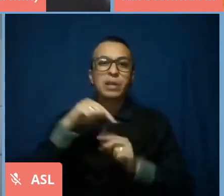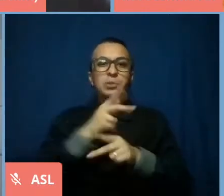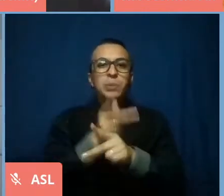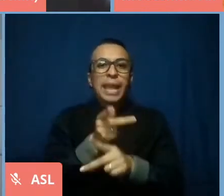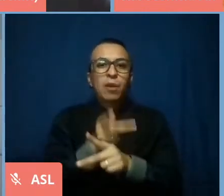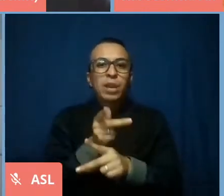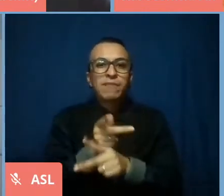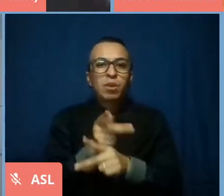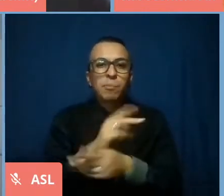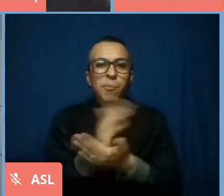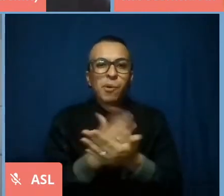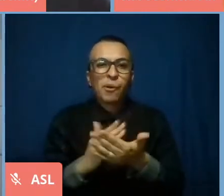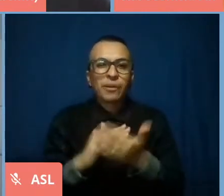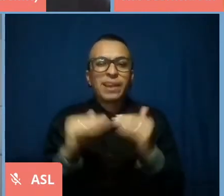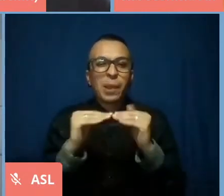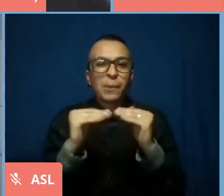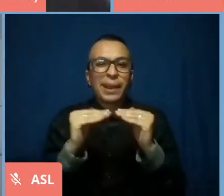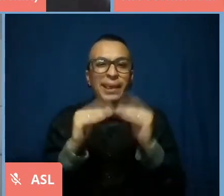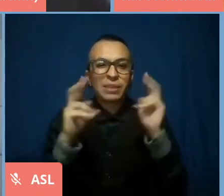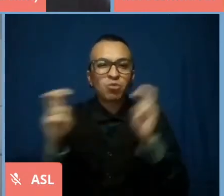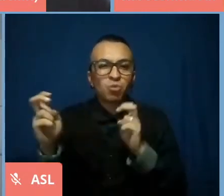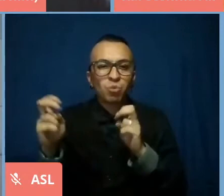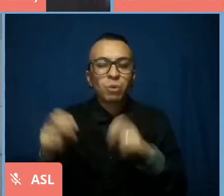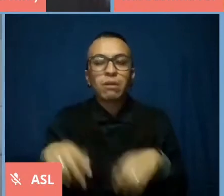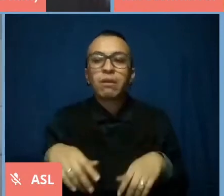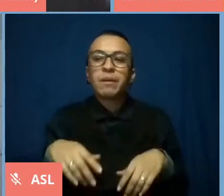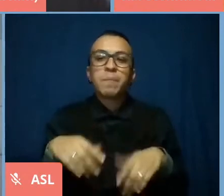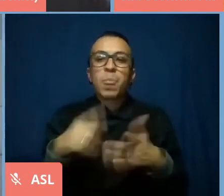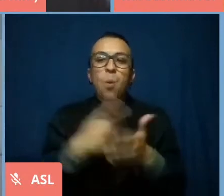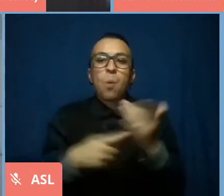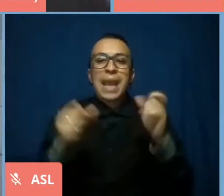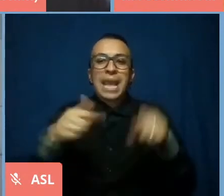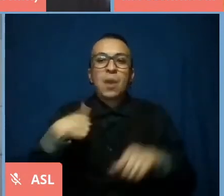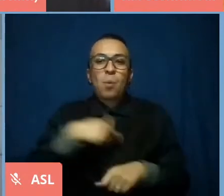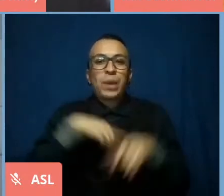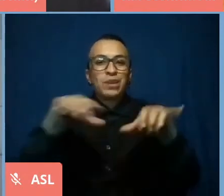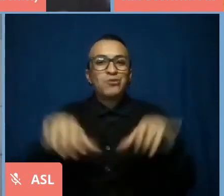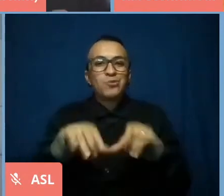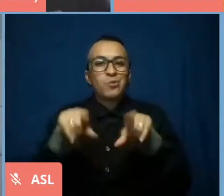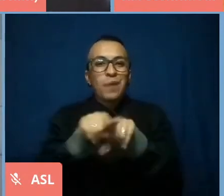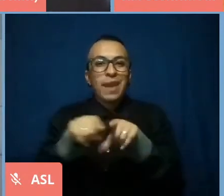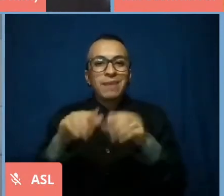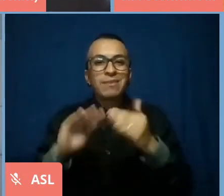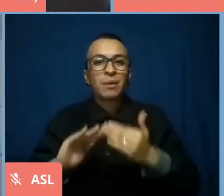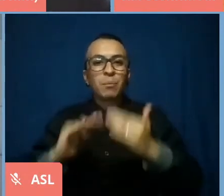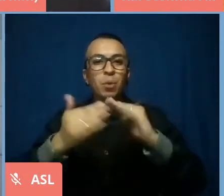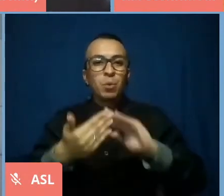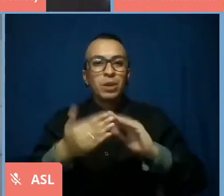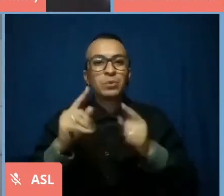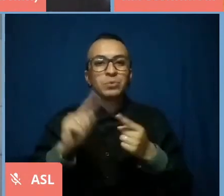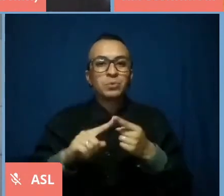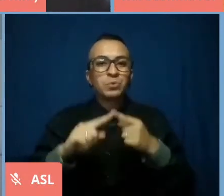caregiver equity issue, what can we do as communities to